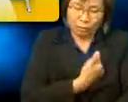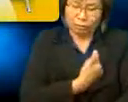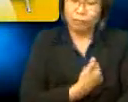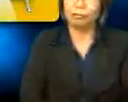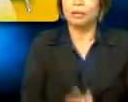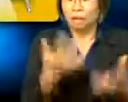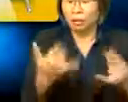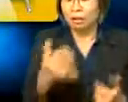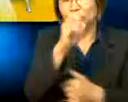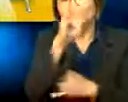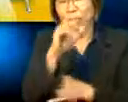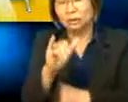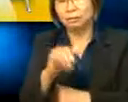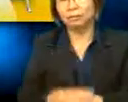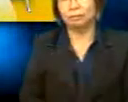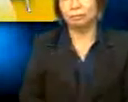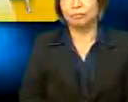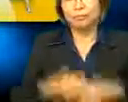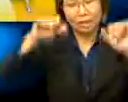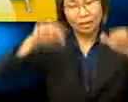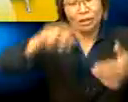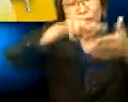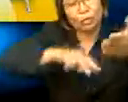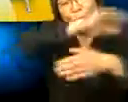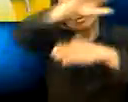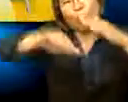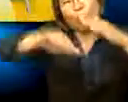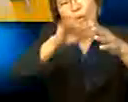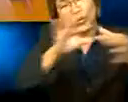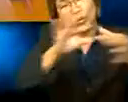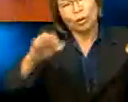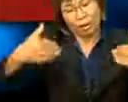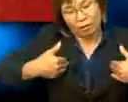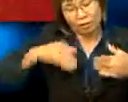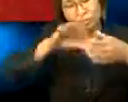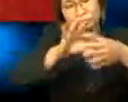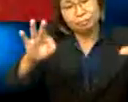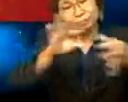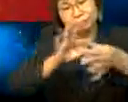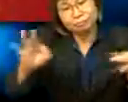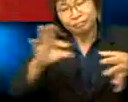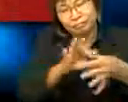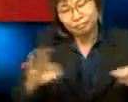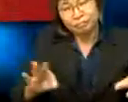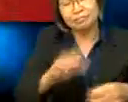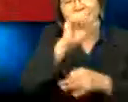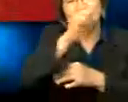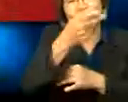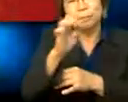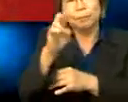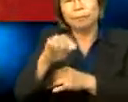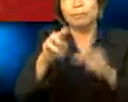Siti, can you read all the sentences you have constructed? Aming is a pupil